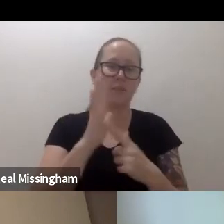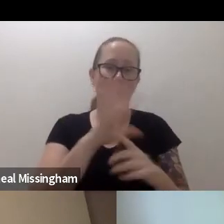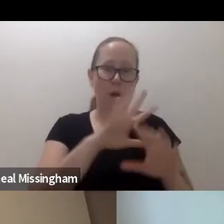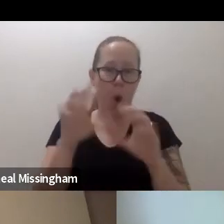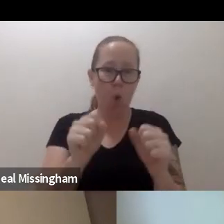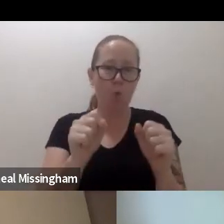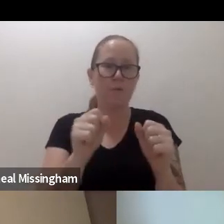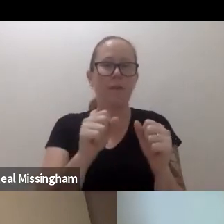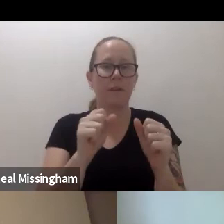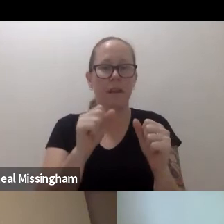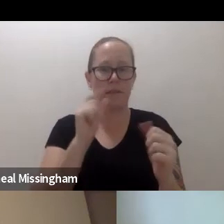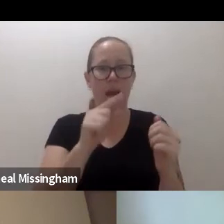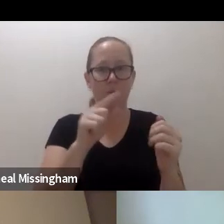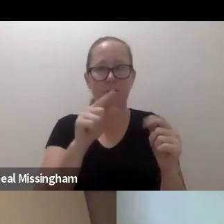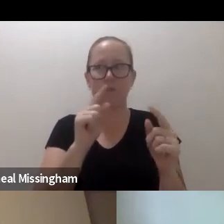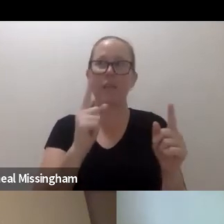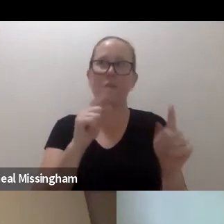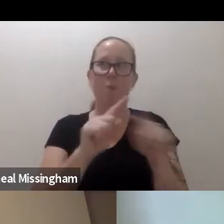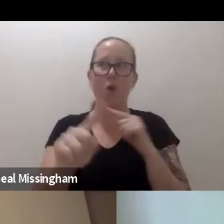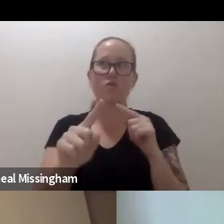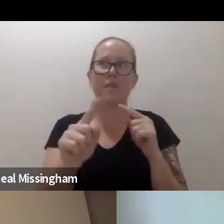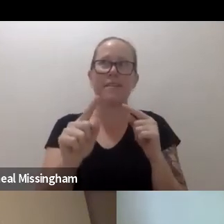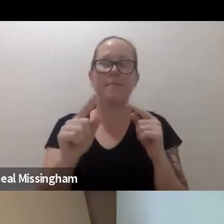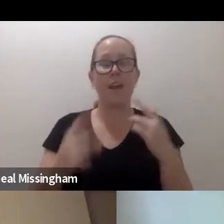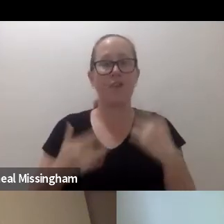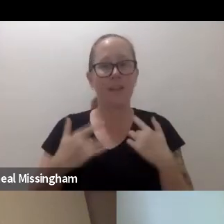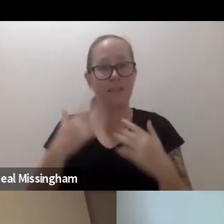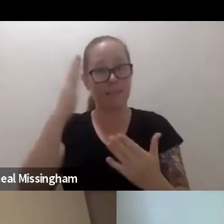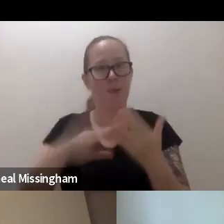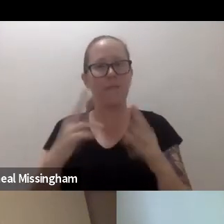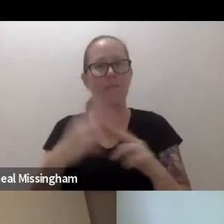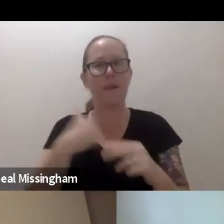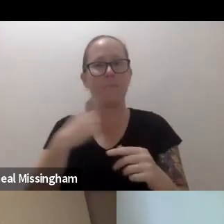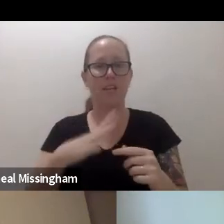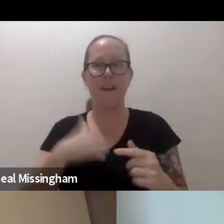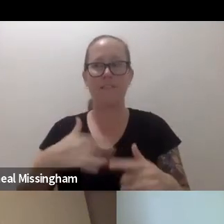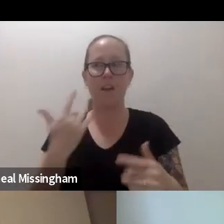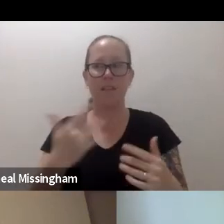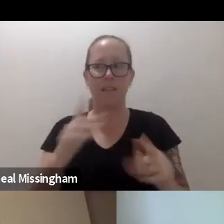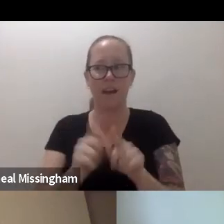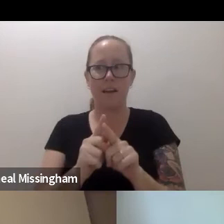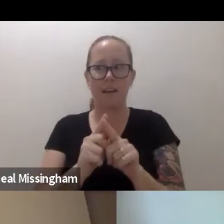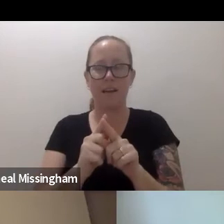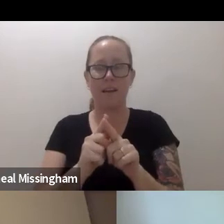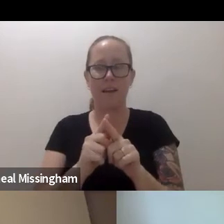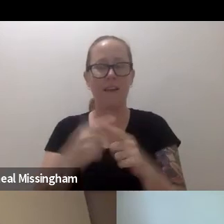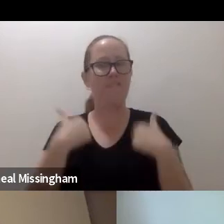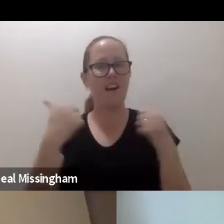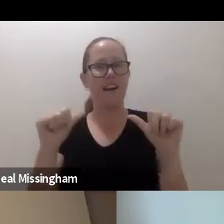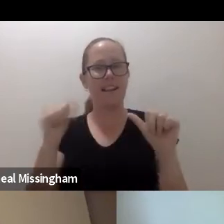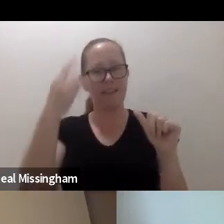The first one was whole, and that was the, one of the most interesting experience for me, because I felt like